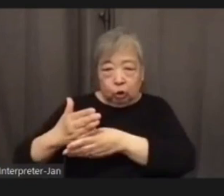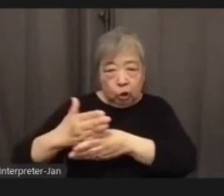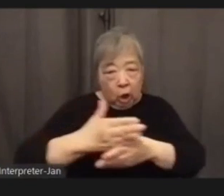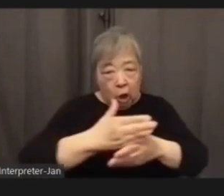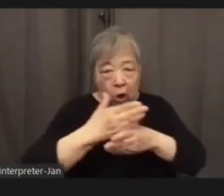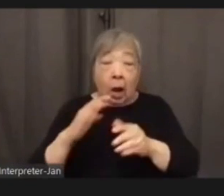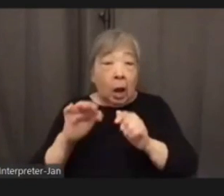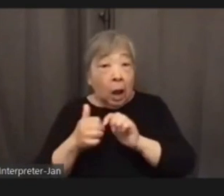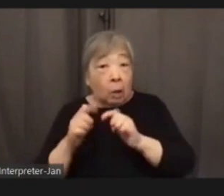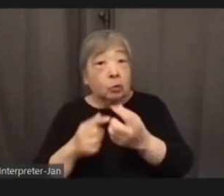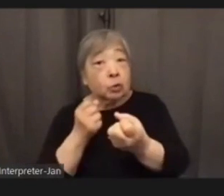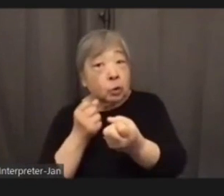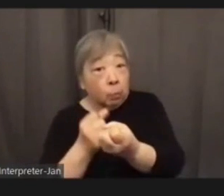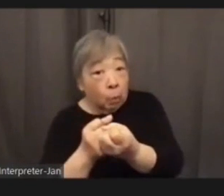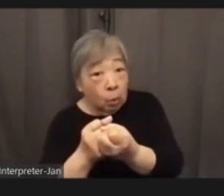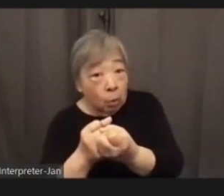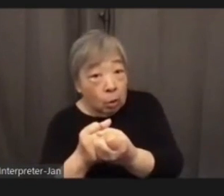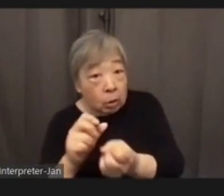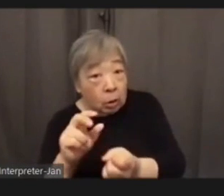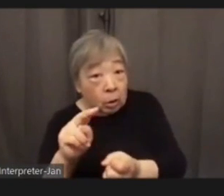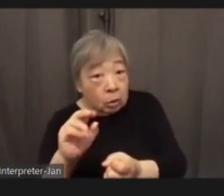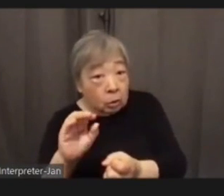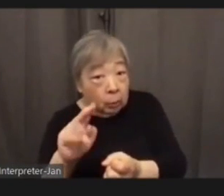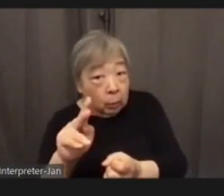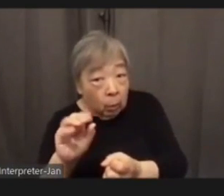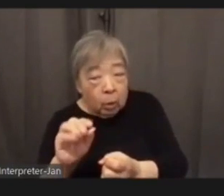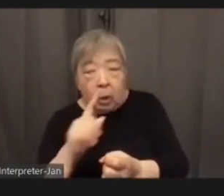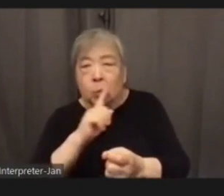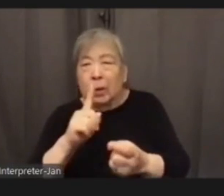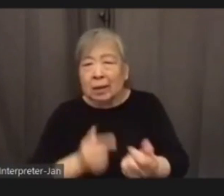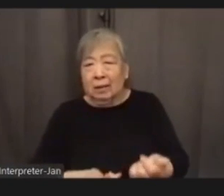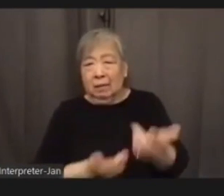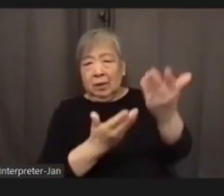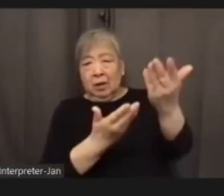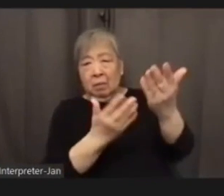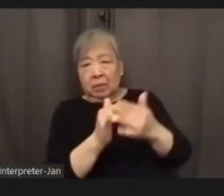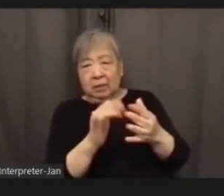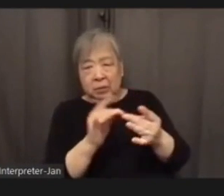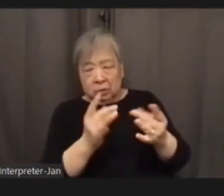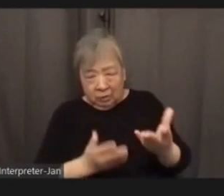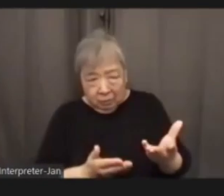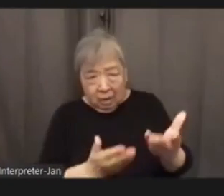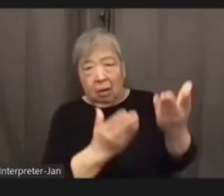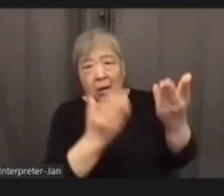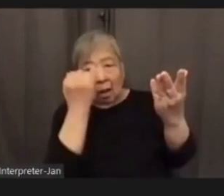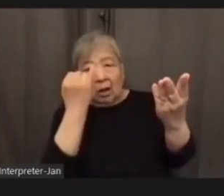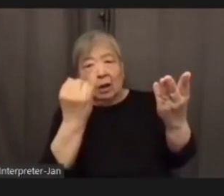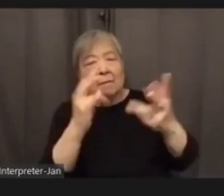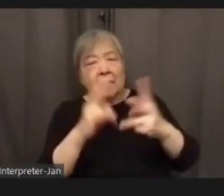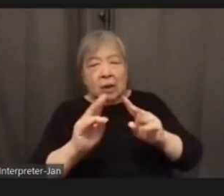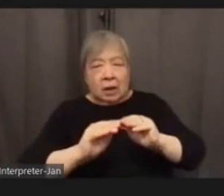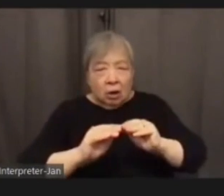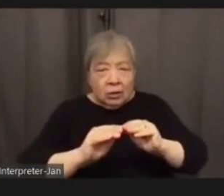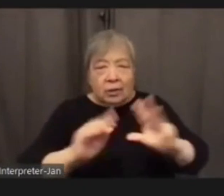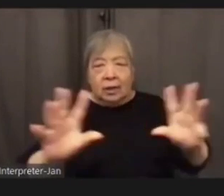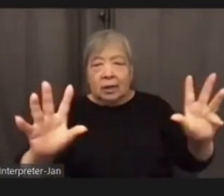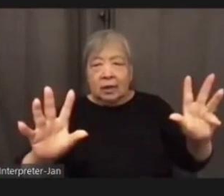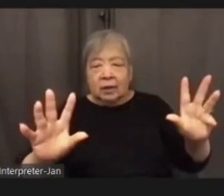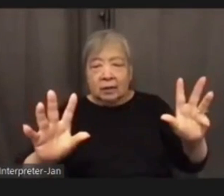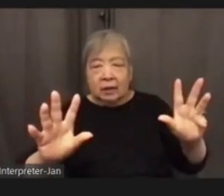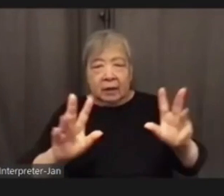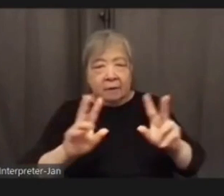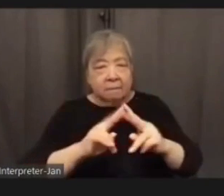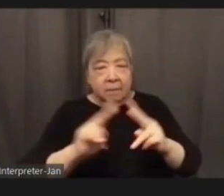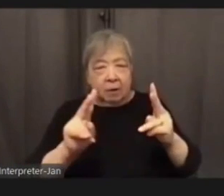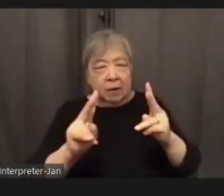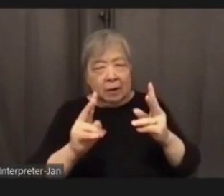Nobuko in really lifting up this message and this idea in a very articulate and